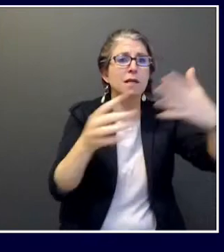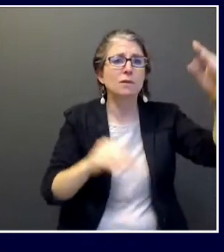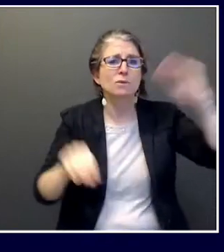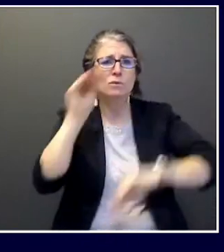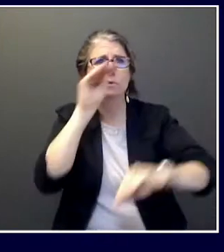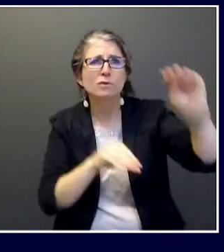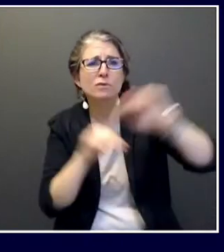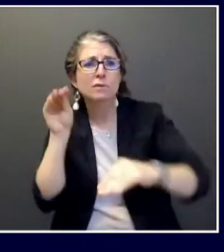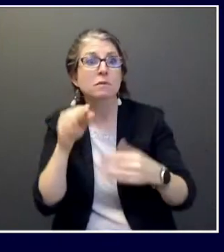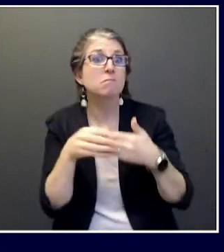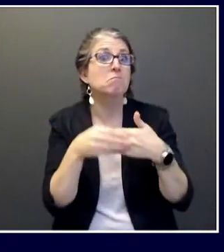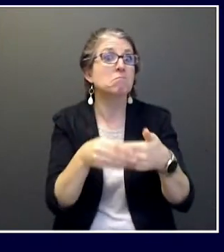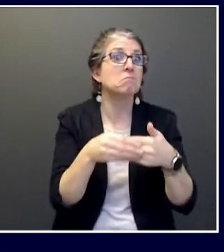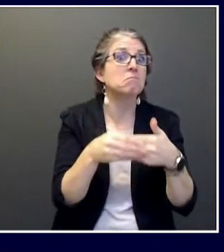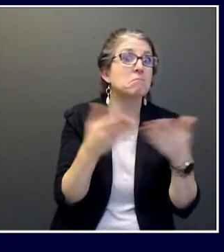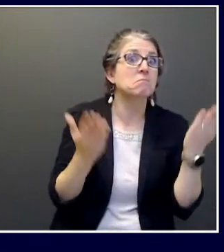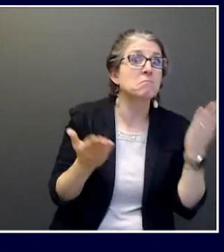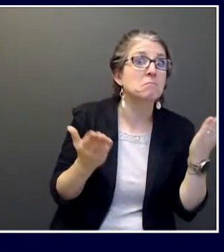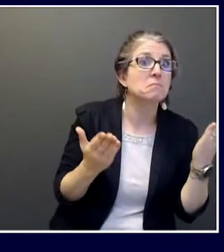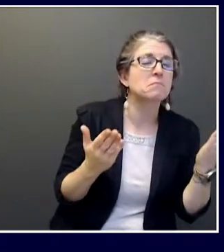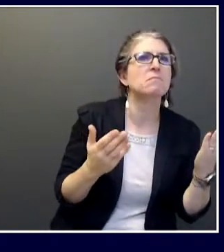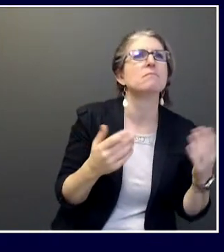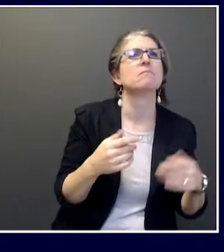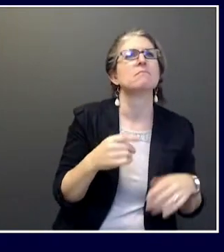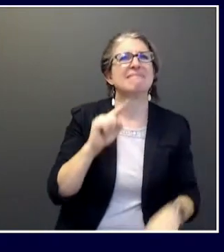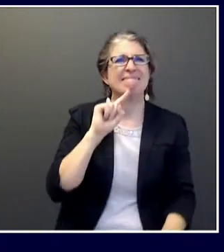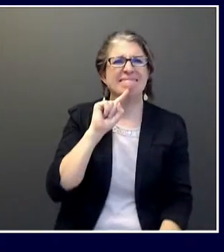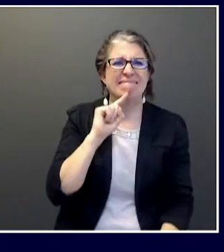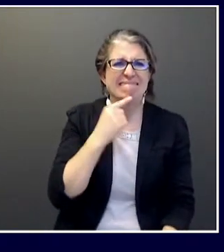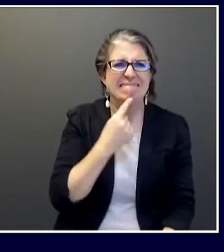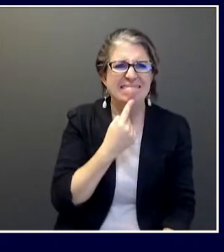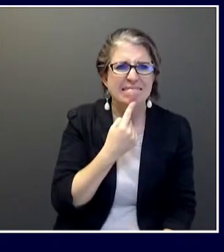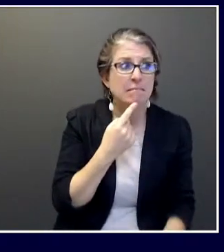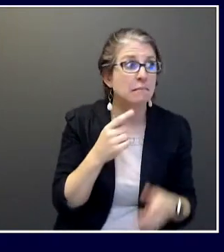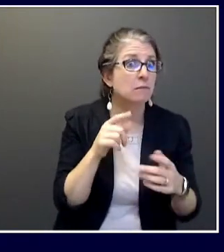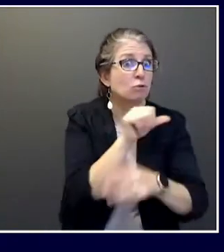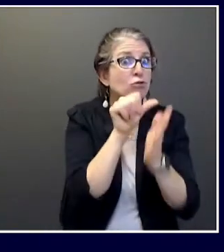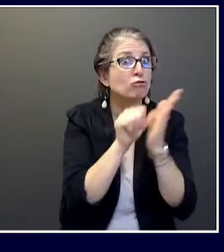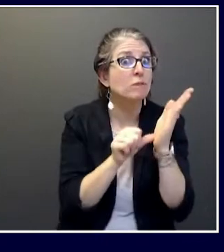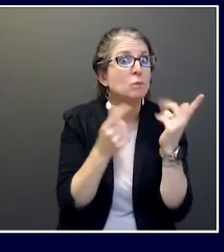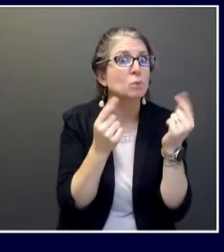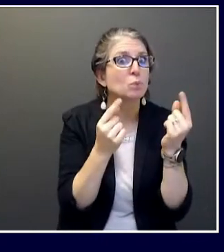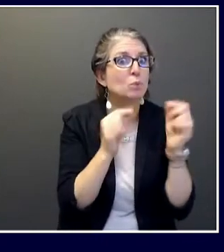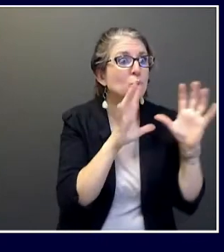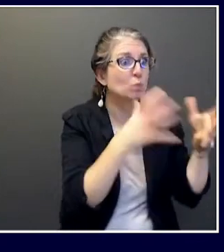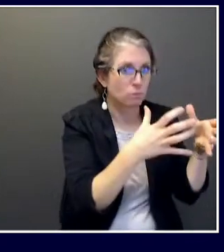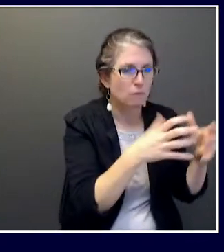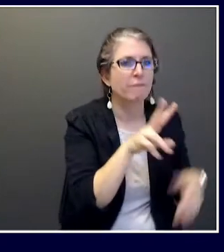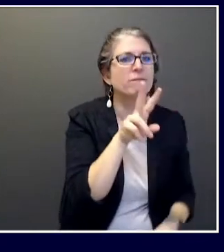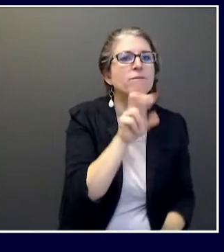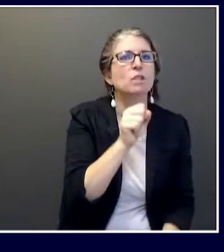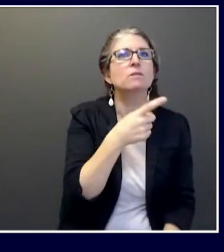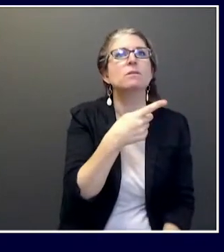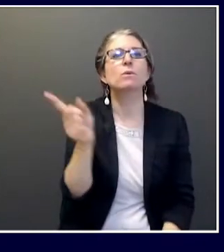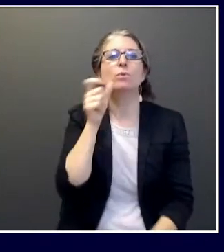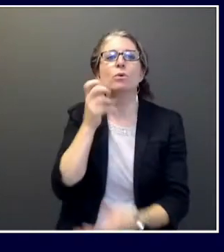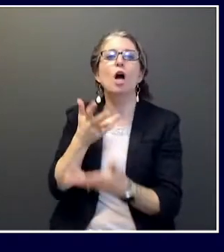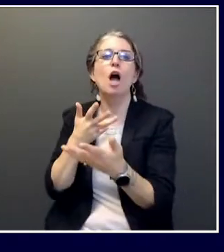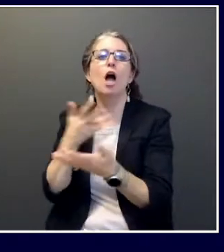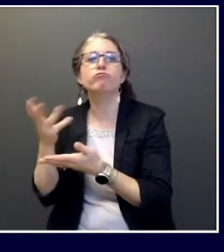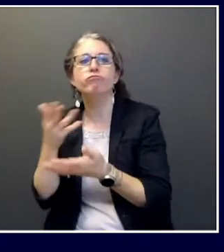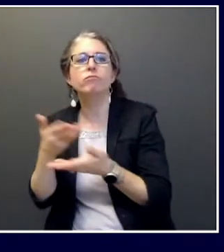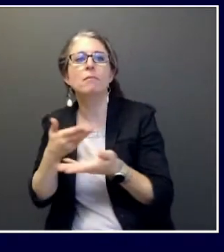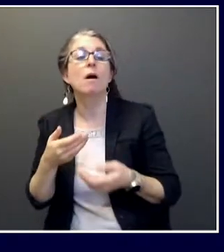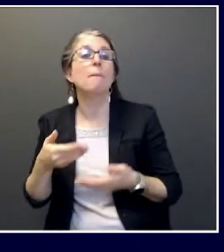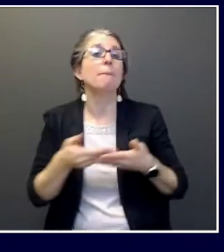than a pediatric neonatal unit, which is different than other sorts of parts of hospitals, which is clearly different than what happens in a nursing facility. So there's